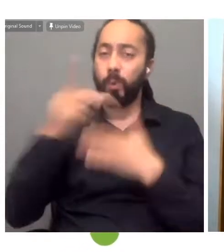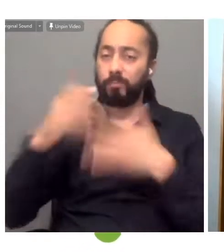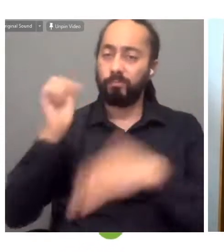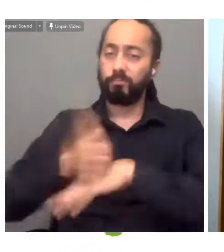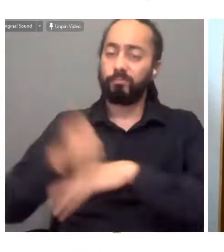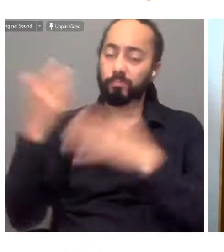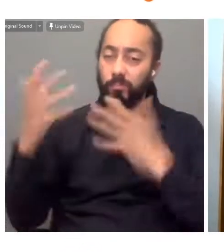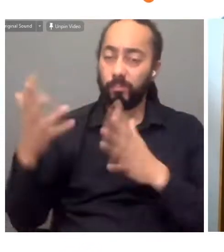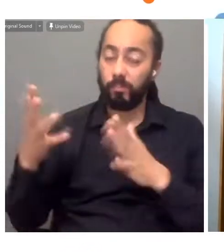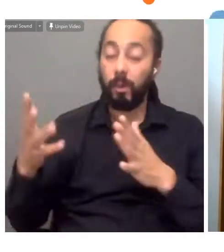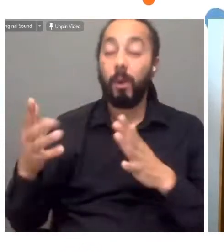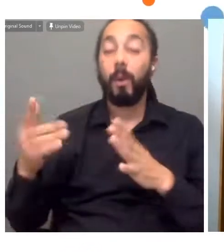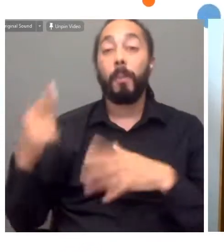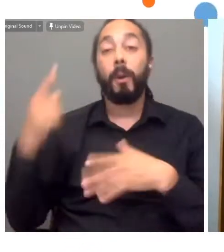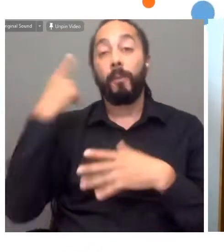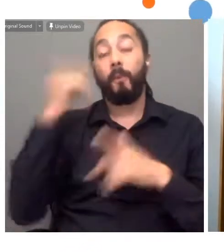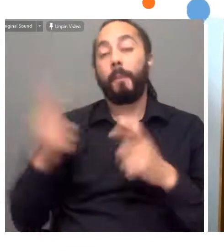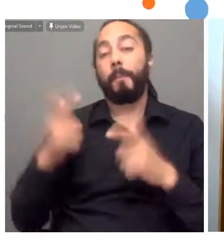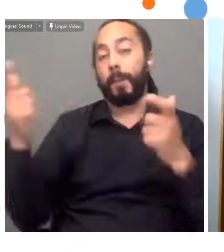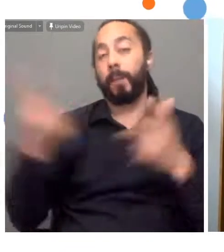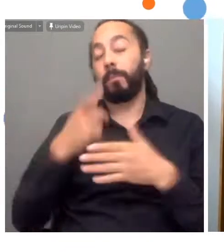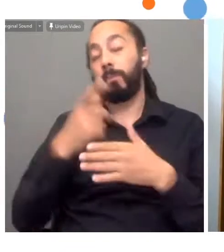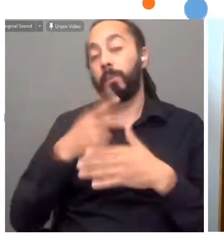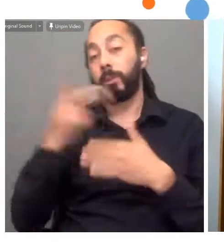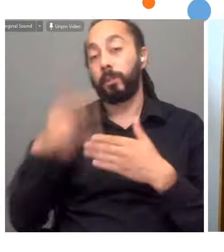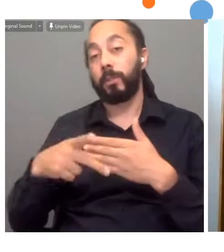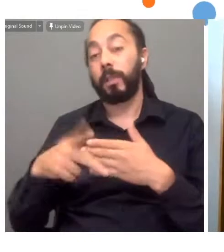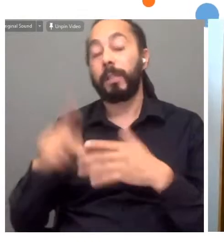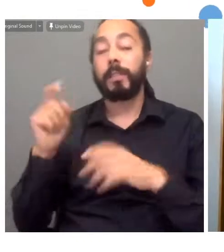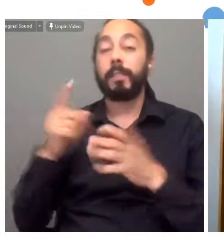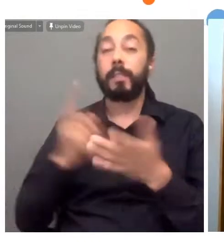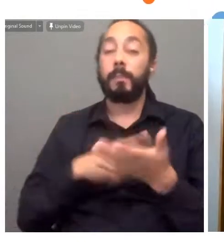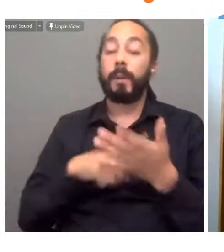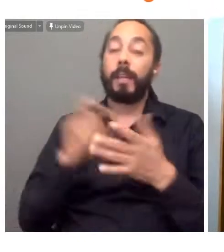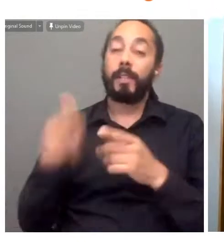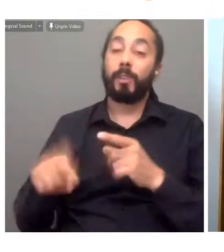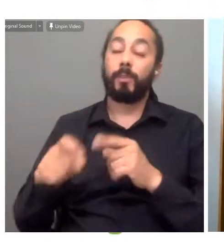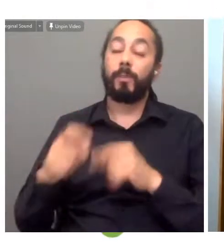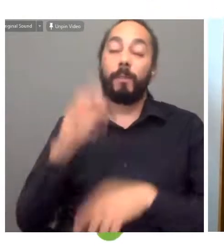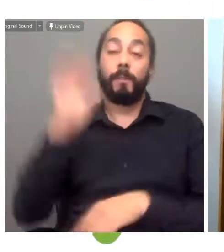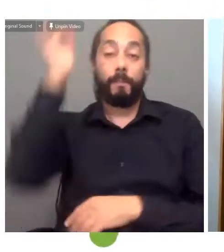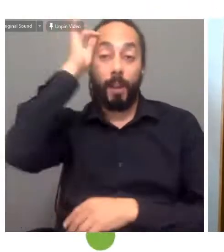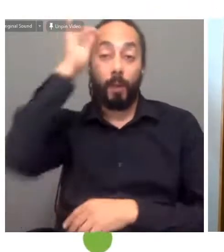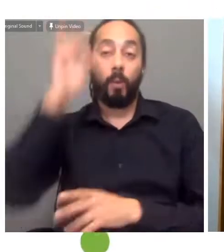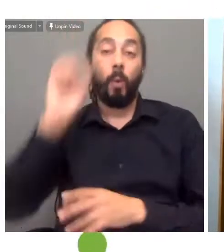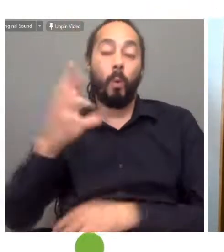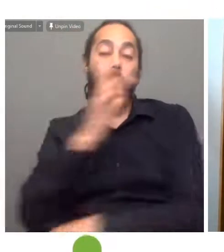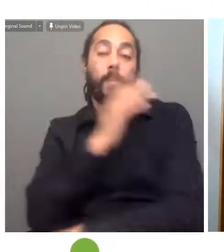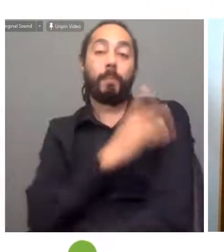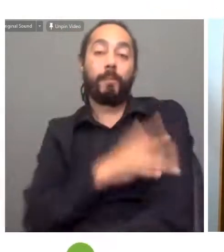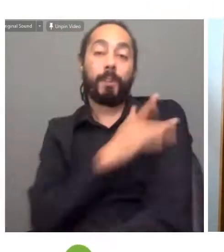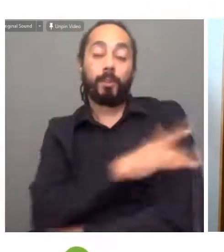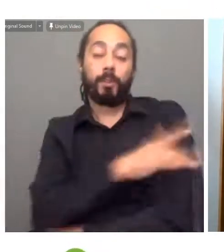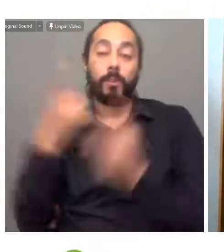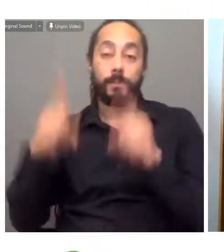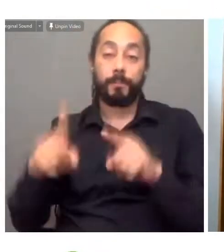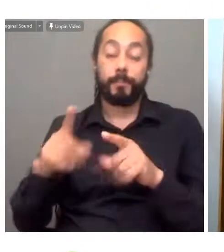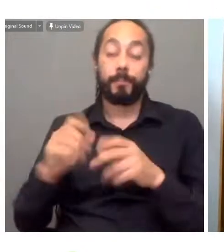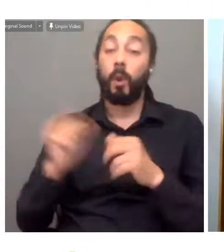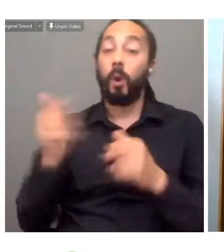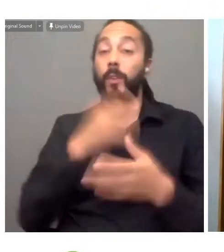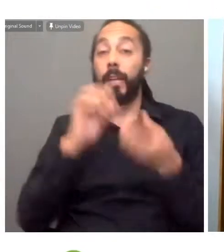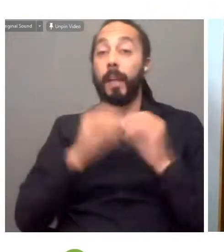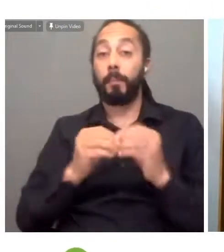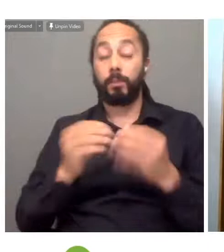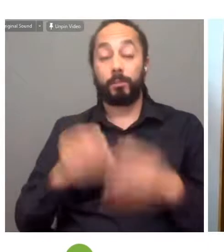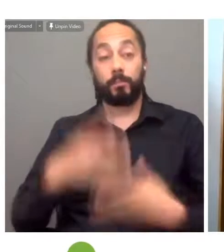to the federal, provincial, territorial agreements. But in the case of, I don't have all the numbers in front of me, but certainly